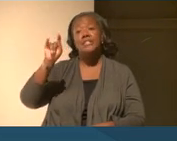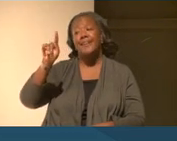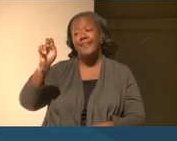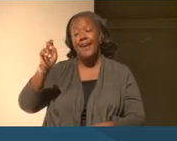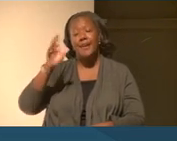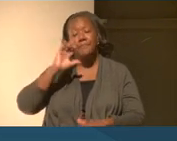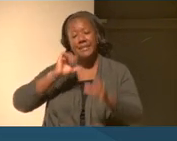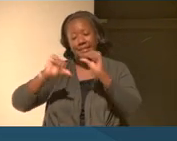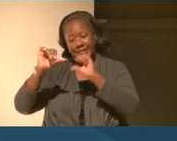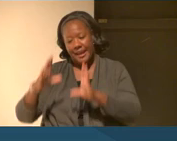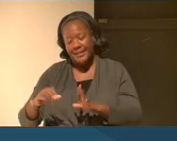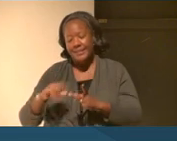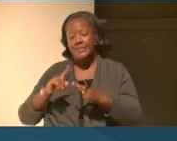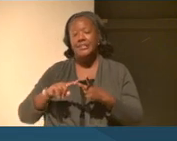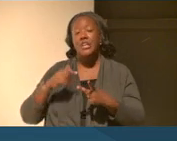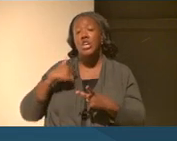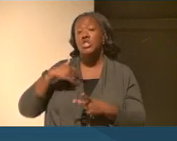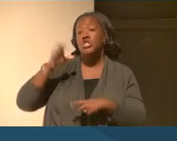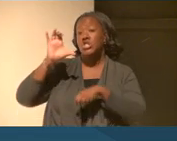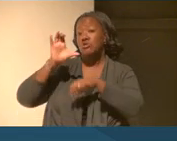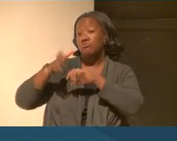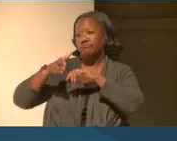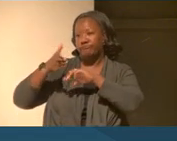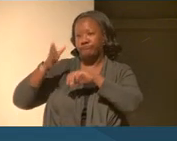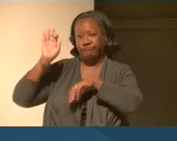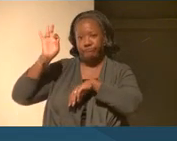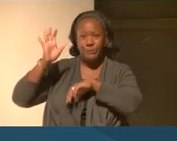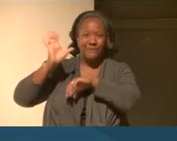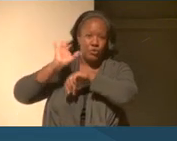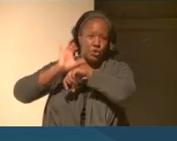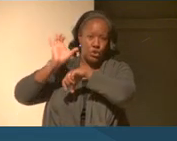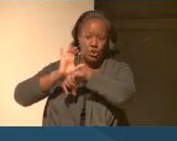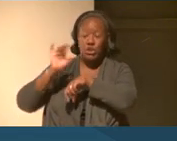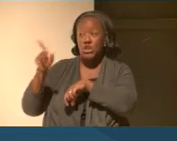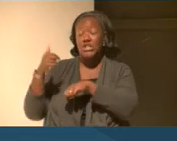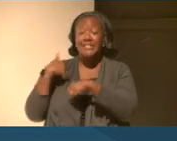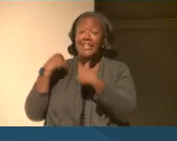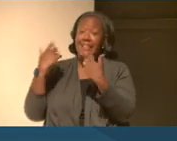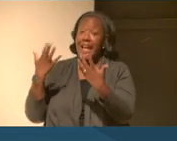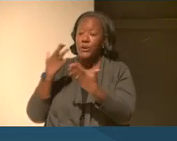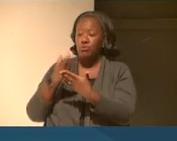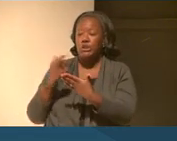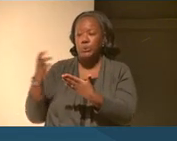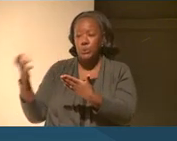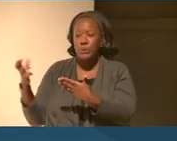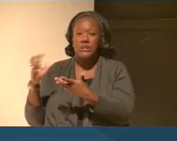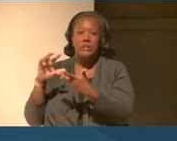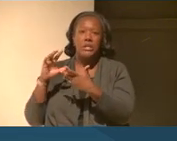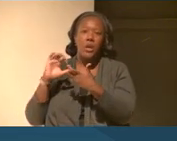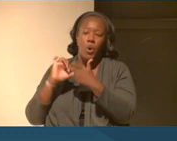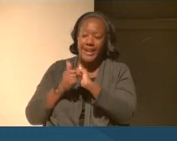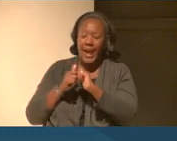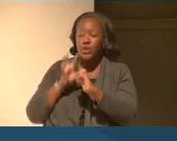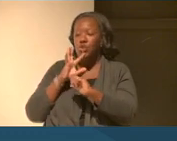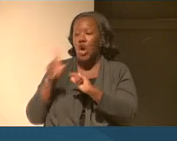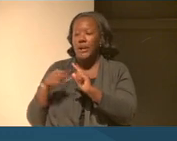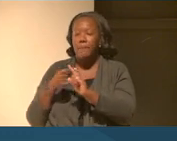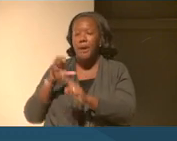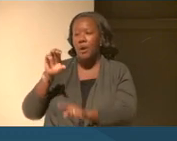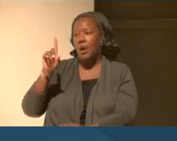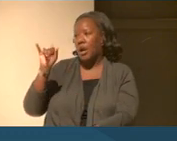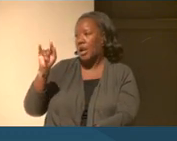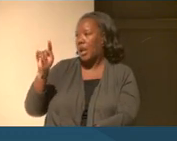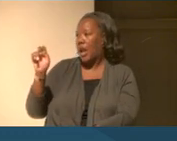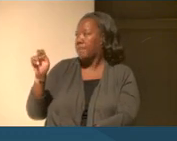also an evangelical. And she has a lot of resources on the web about how to talk about climate. She also has a book